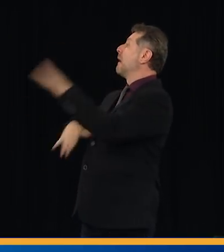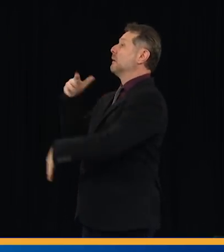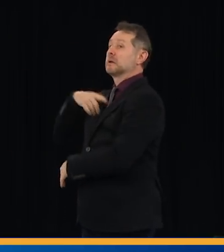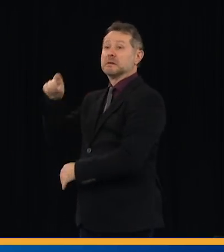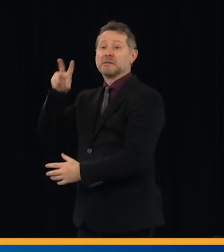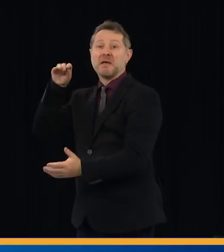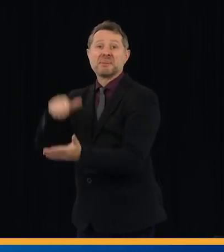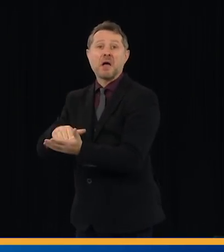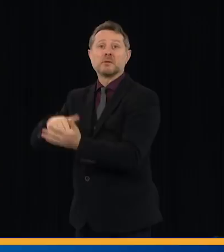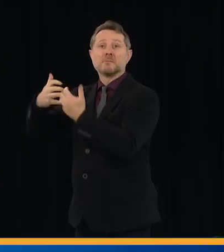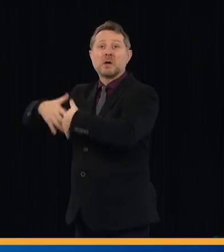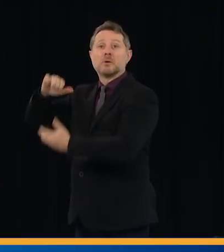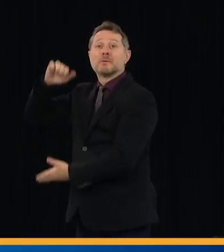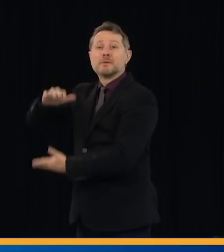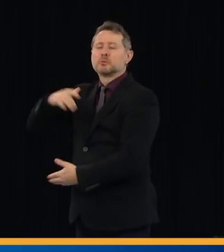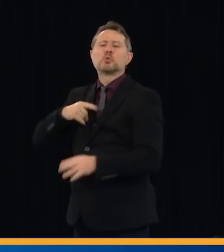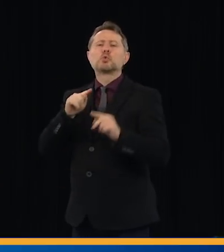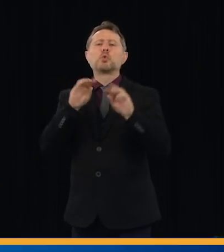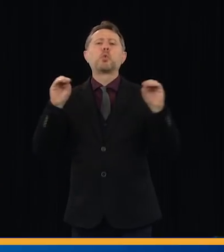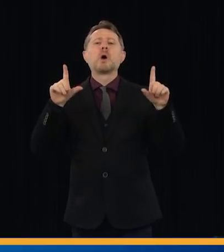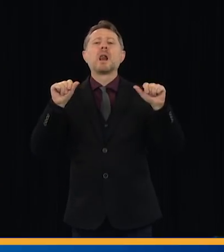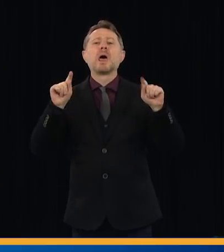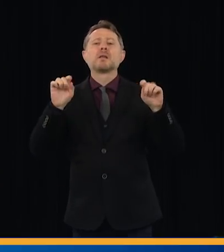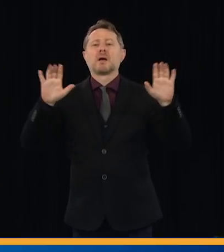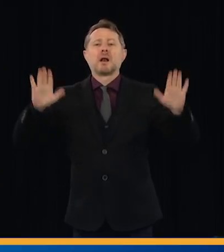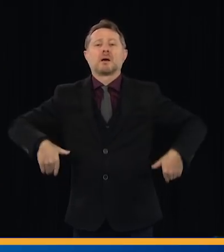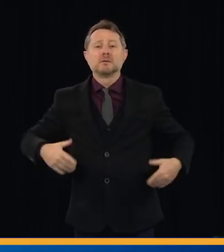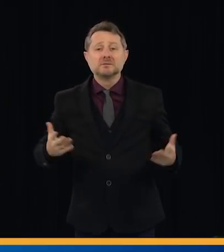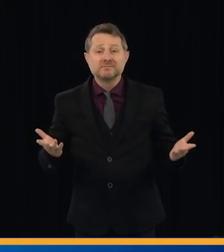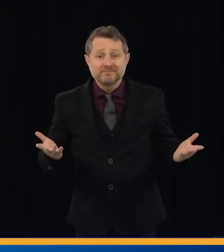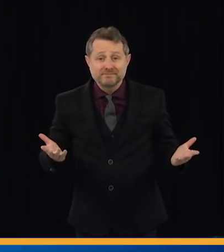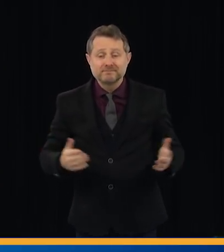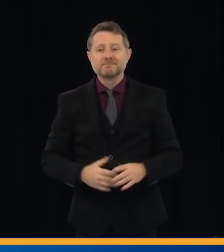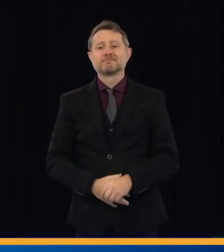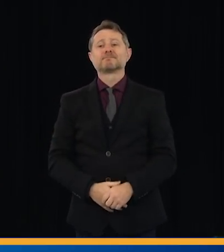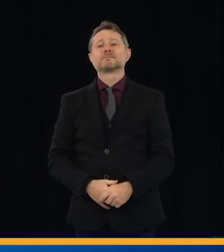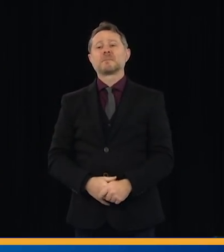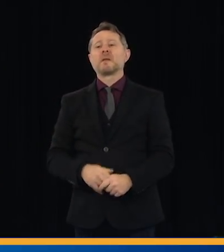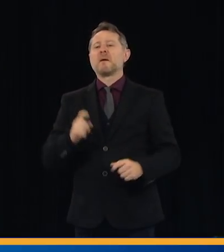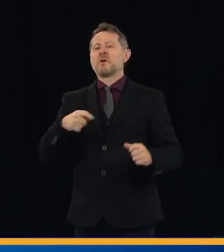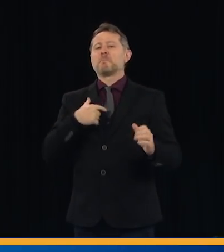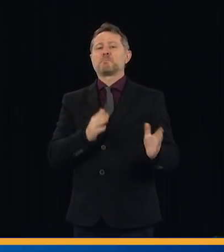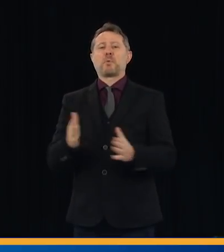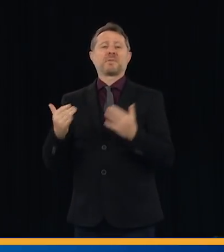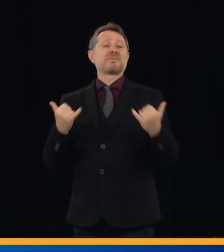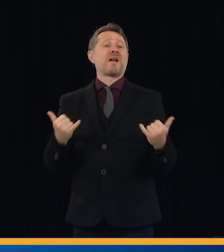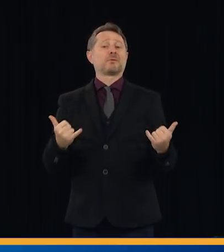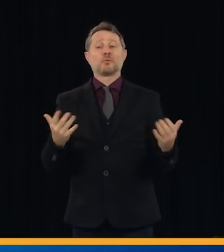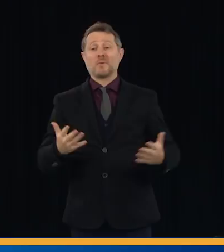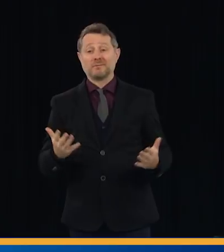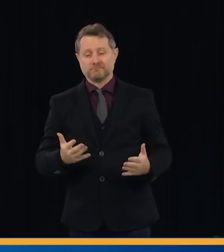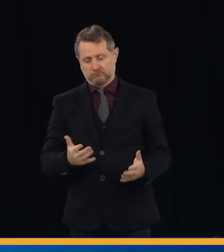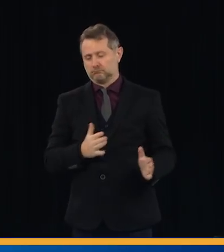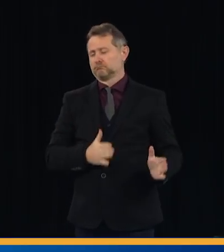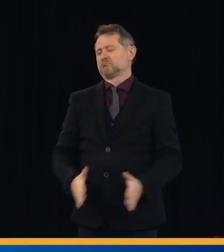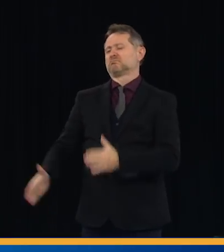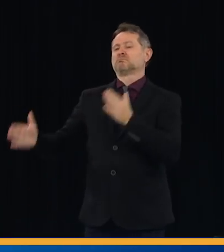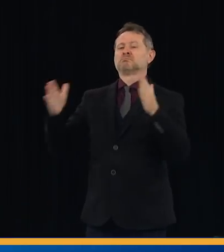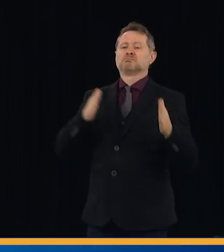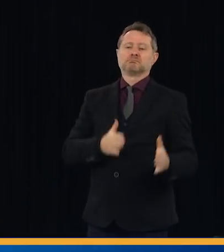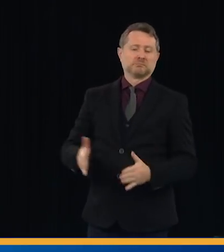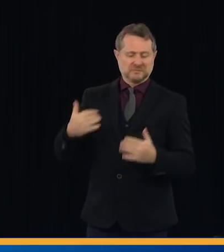over. So get ahead of it. That's our Apex preparation plan.